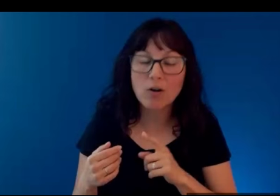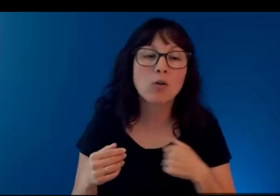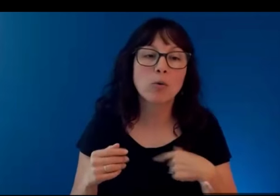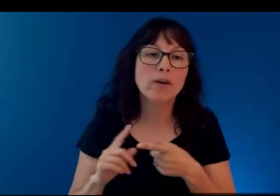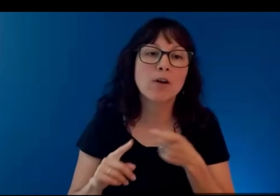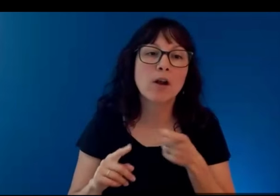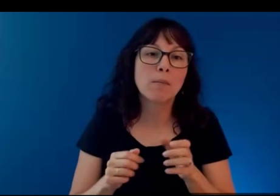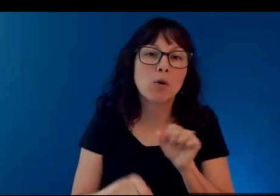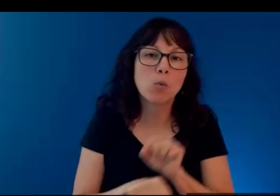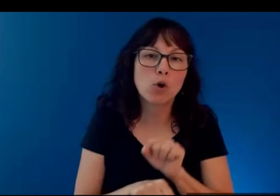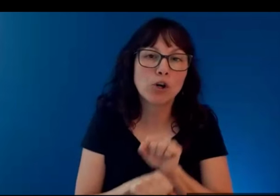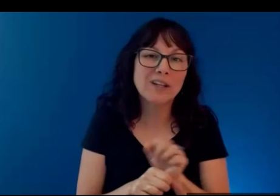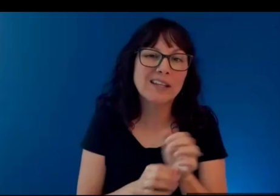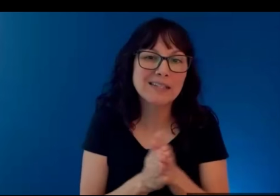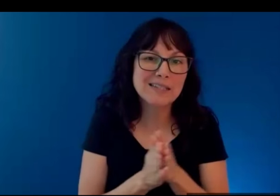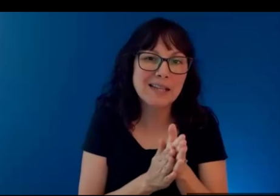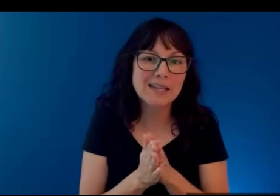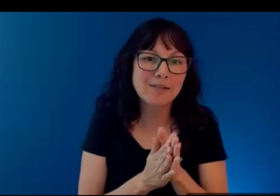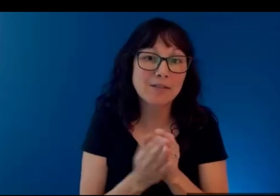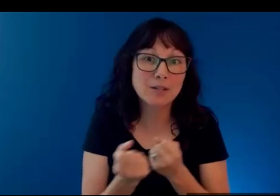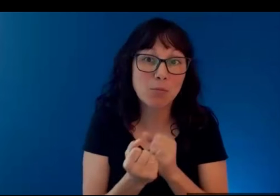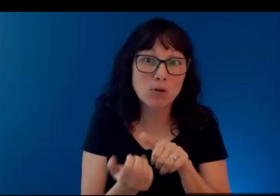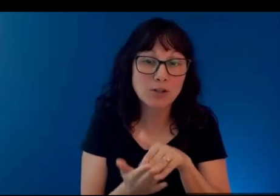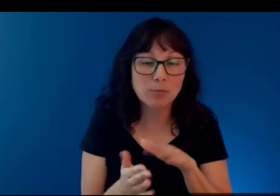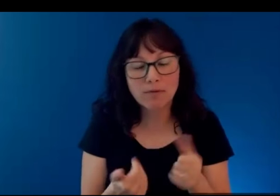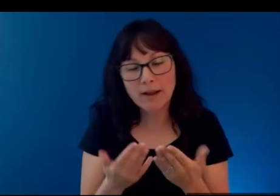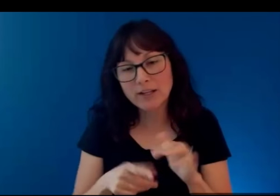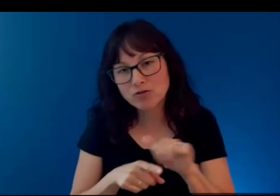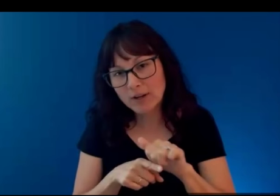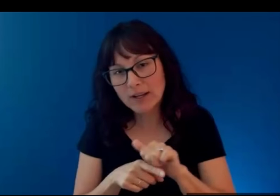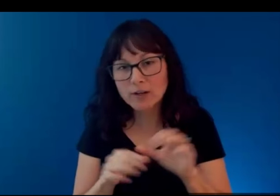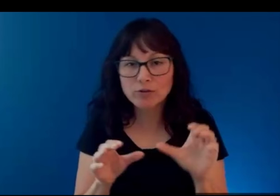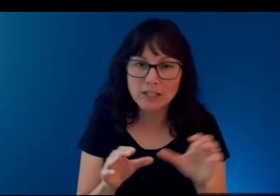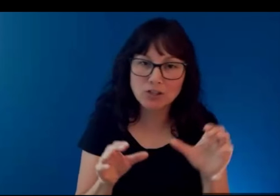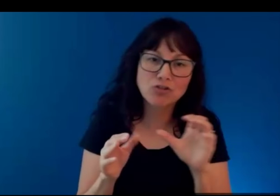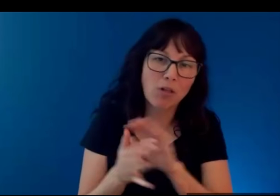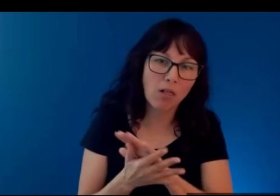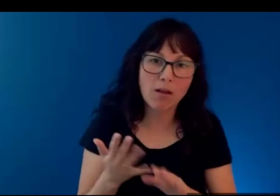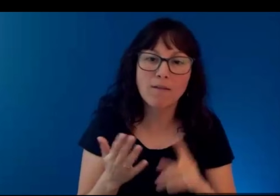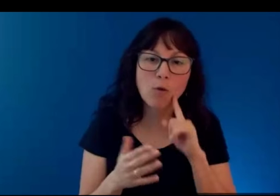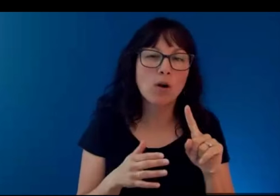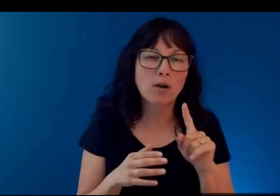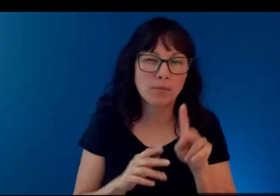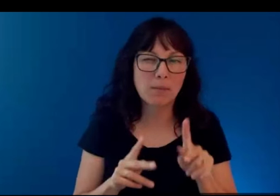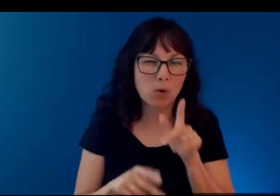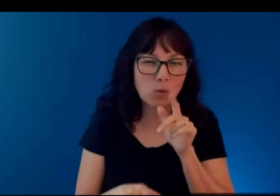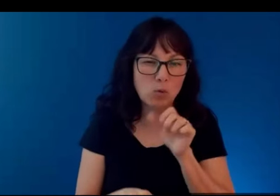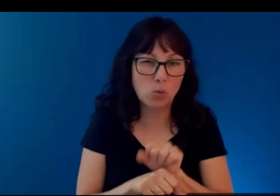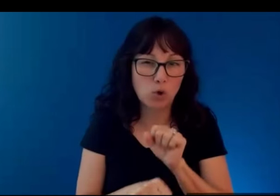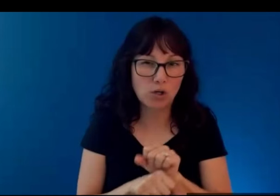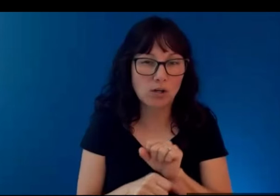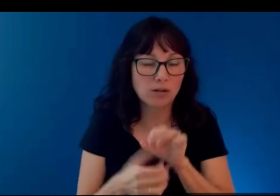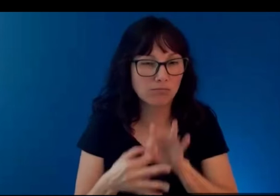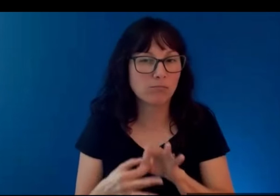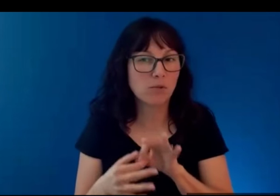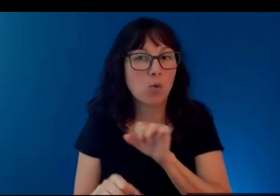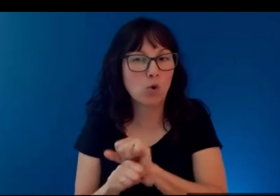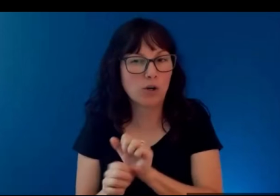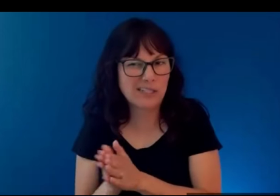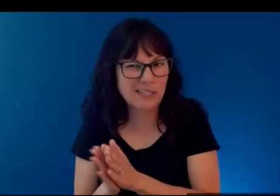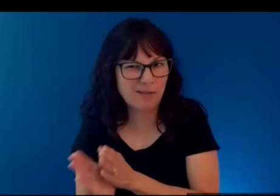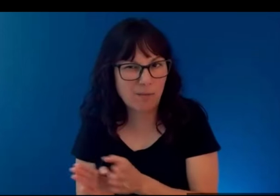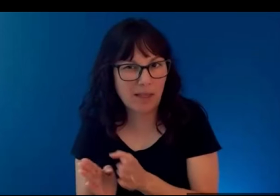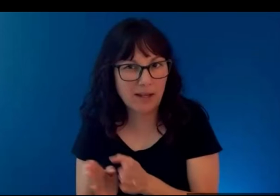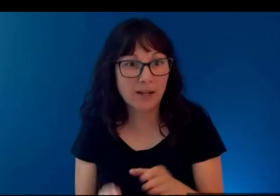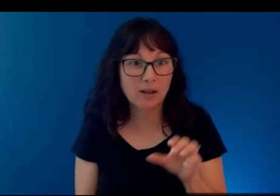Incentive Support Center. We provide training, credentialing, and support to practitioners in the field of work incentive planning.